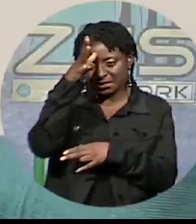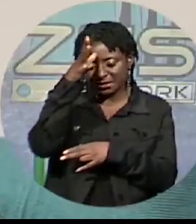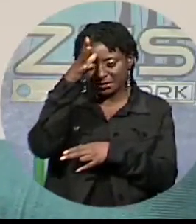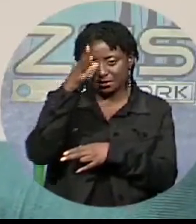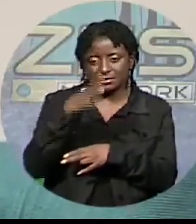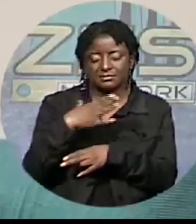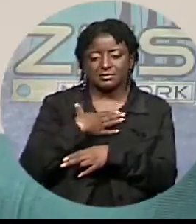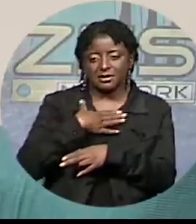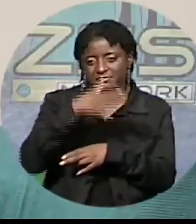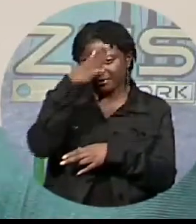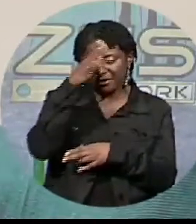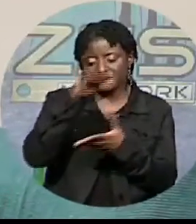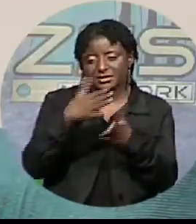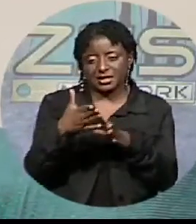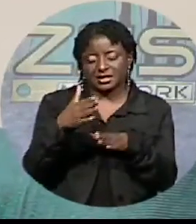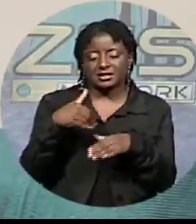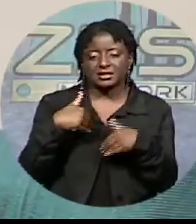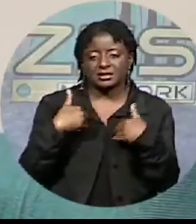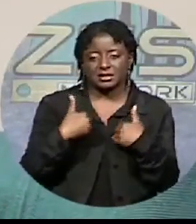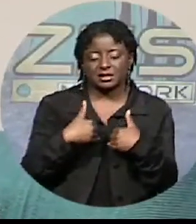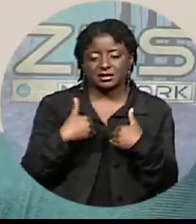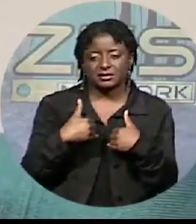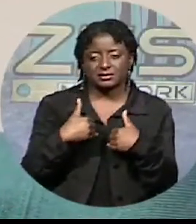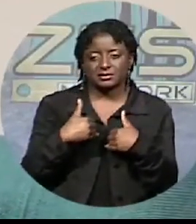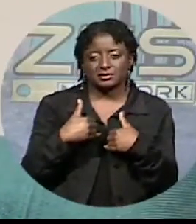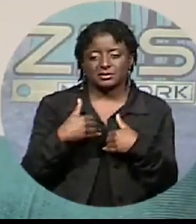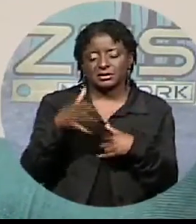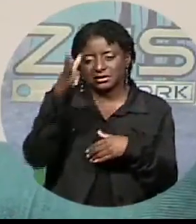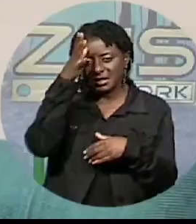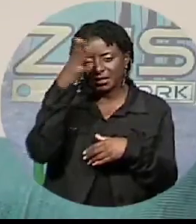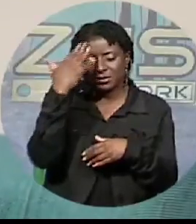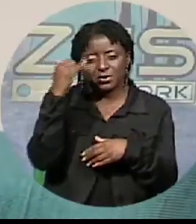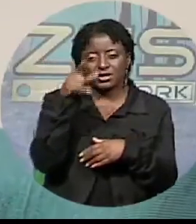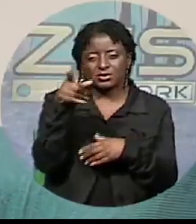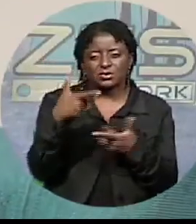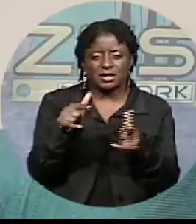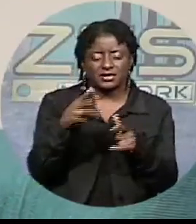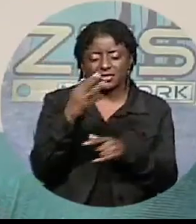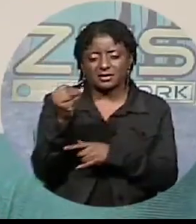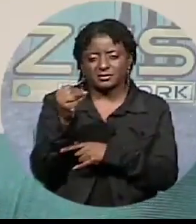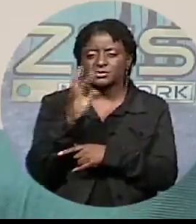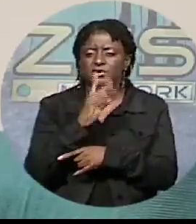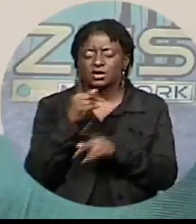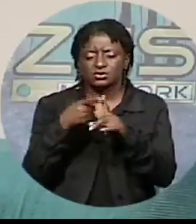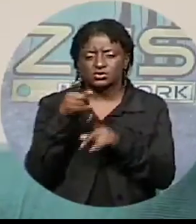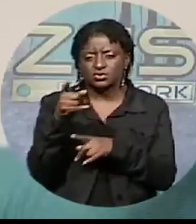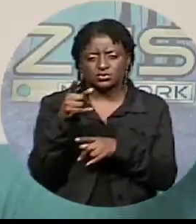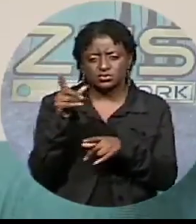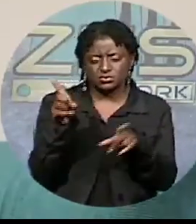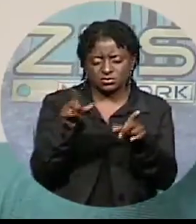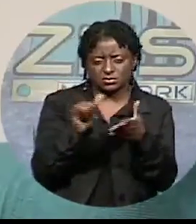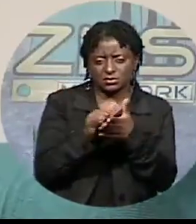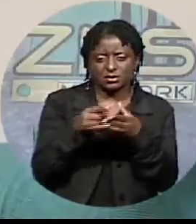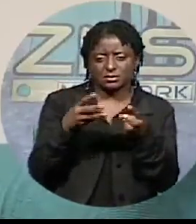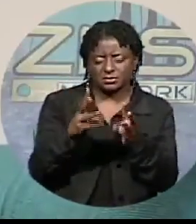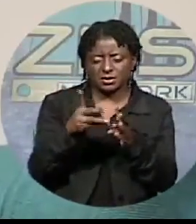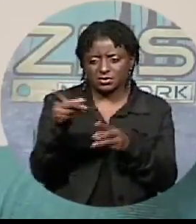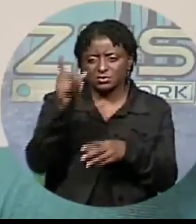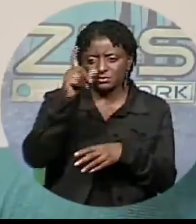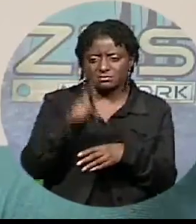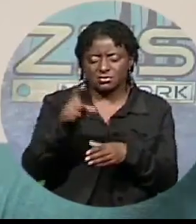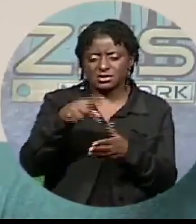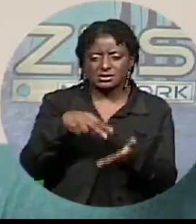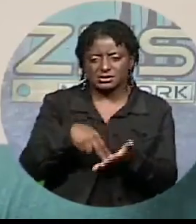Daddy, why would you let them talk to you like that? You have to stand up. And I would